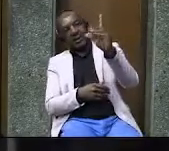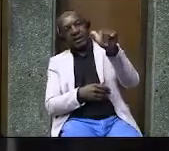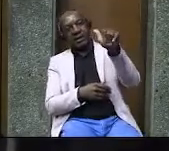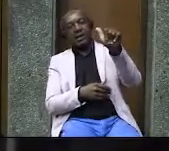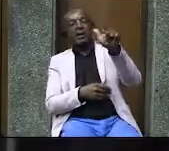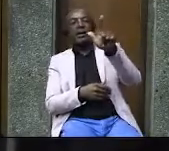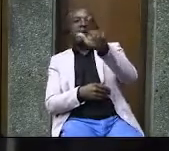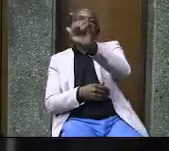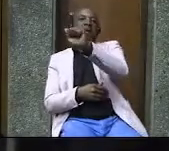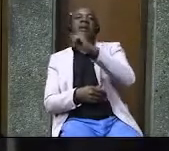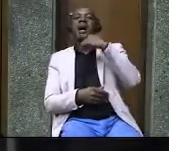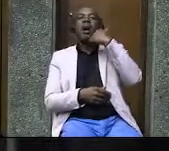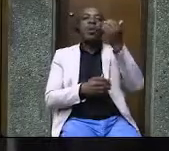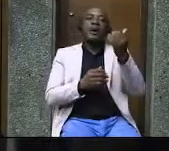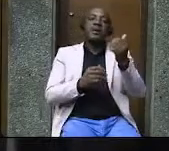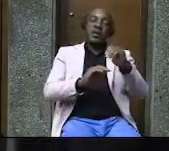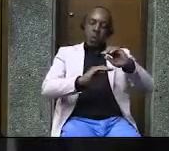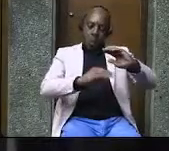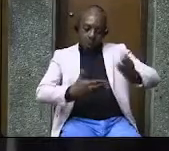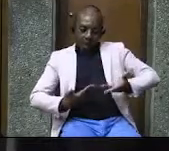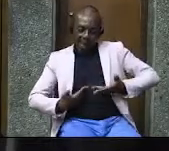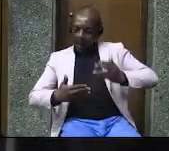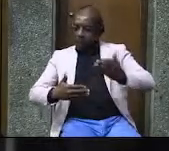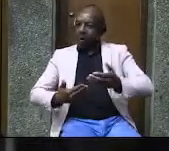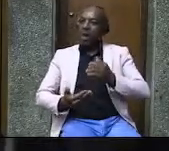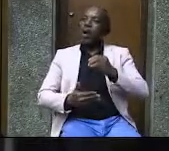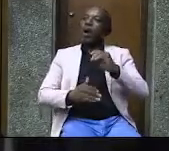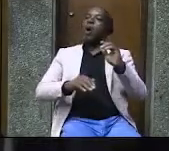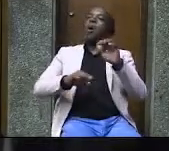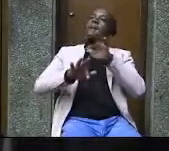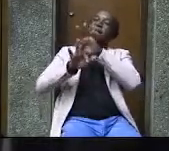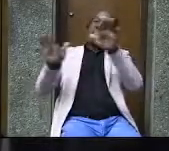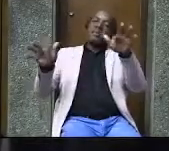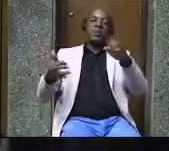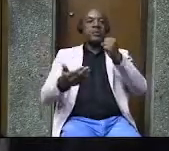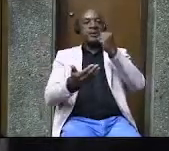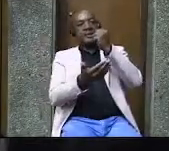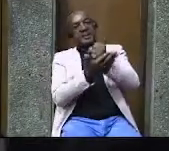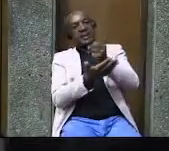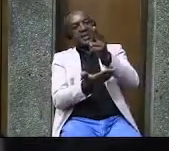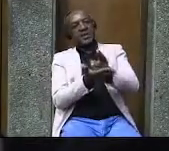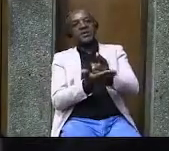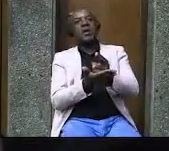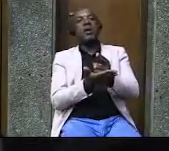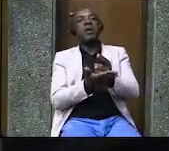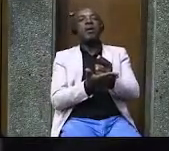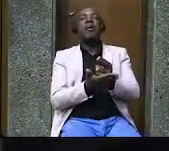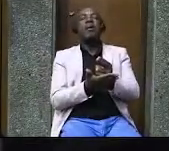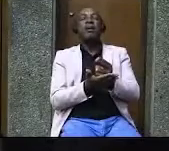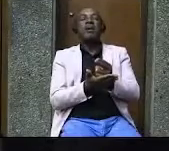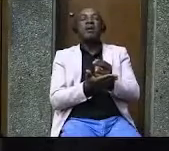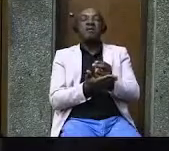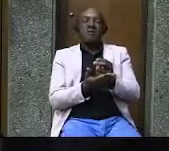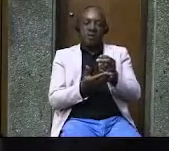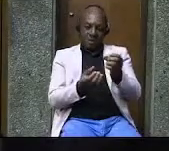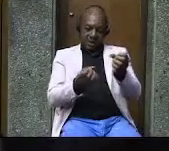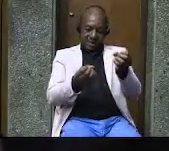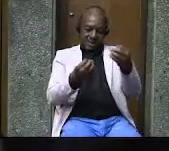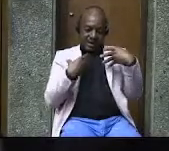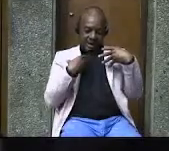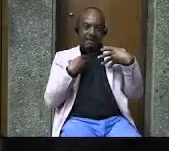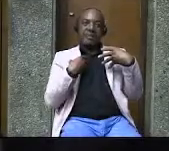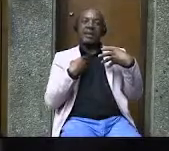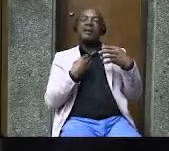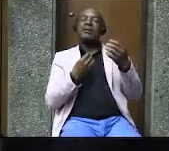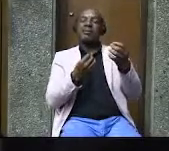provincial legislature and other stakeholders involved today to bring us the expropriation bill with its